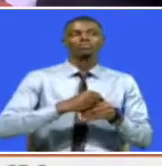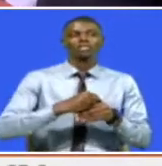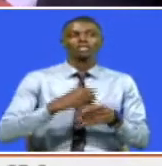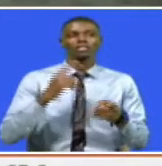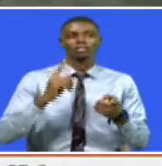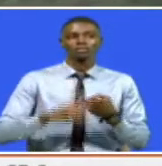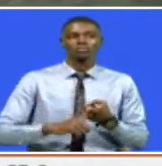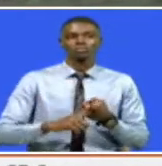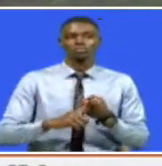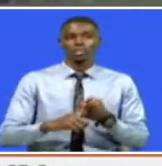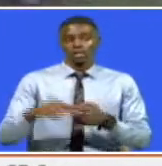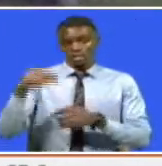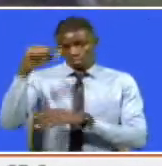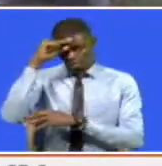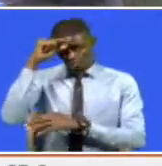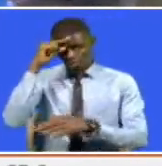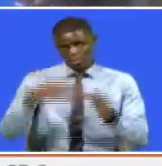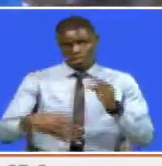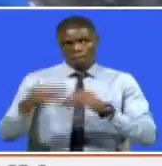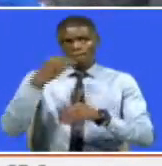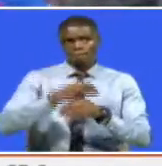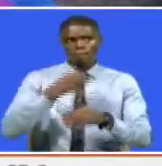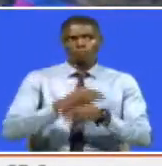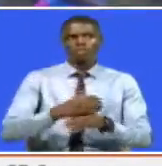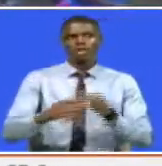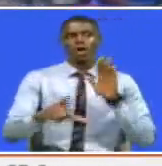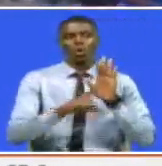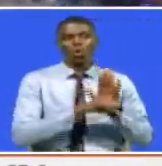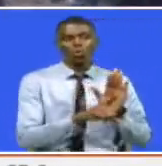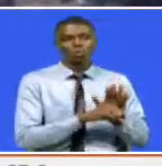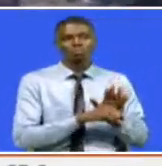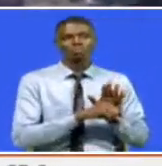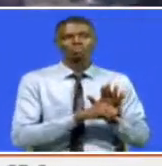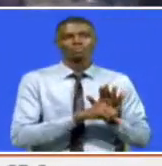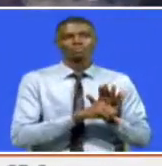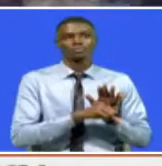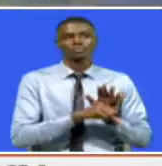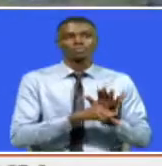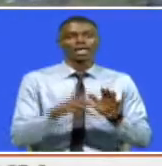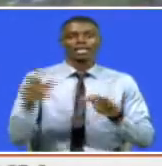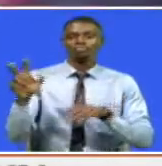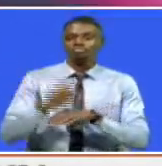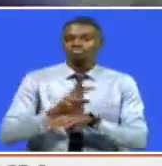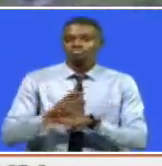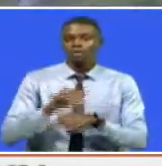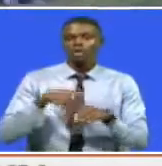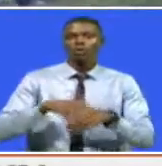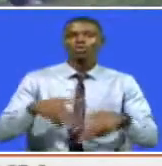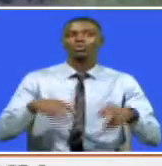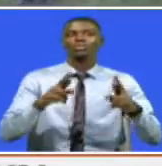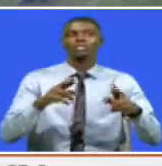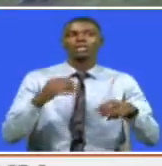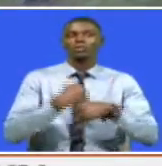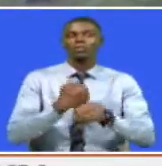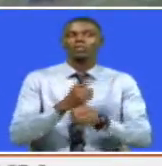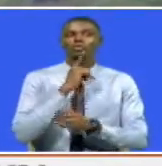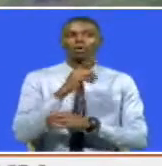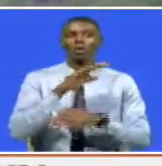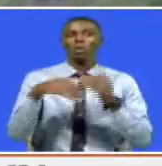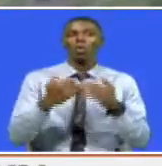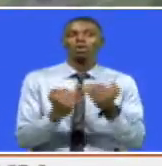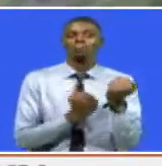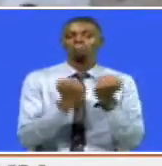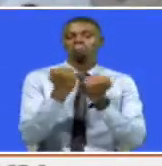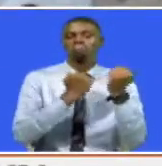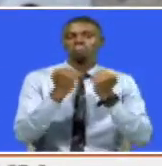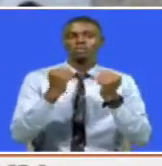notable spike. The government putting a number of measures in place, including heightening surveillance on roads to ensure all stalled vehicles are towed